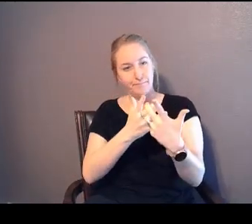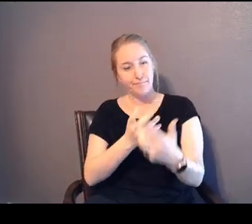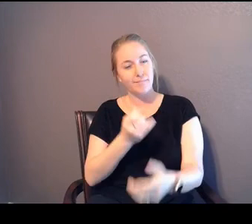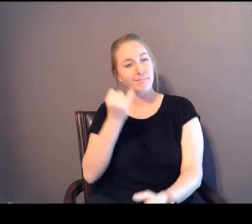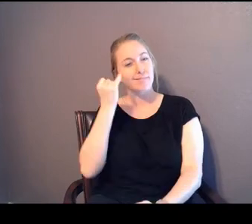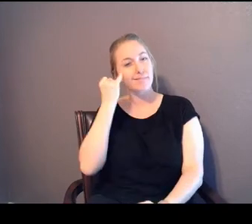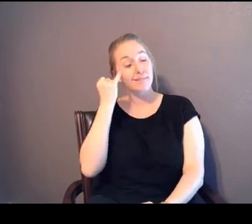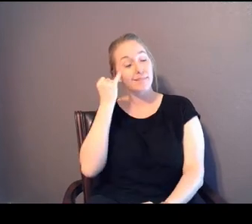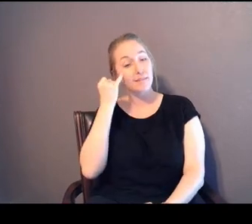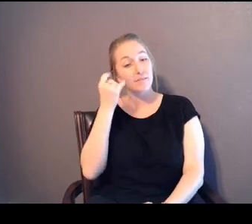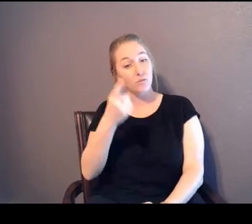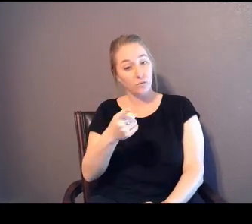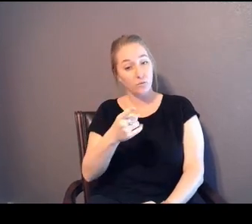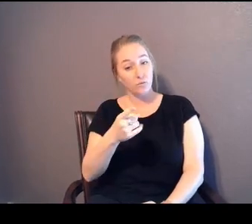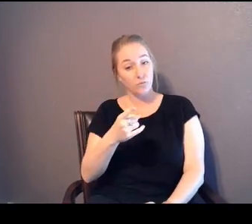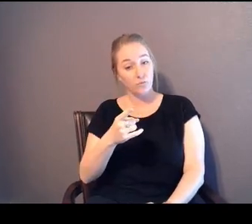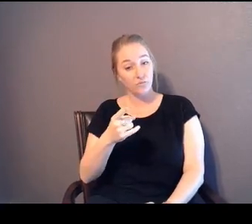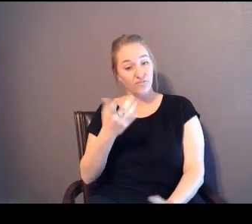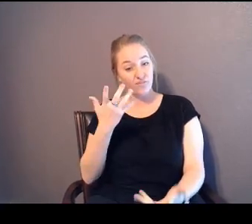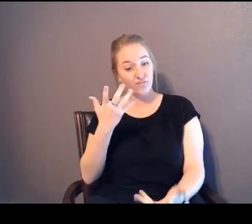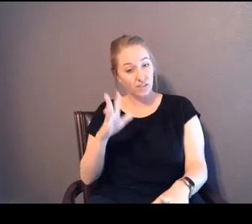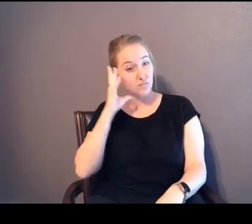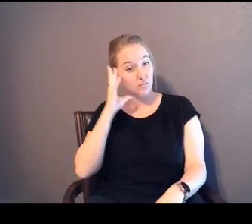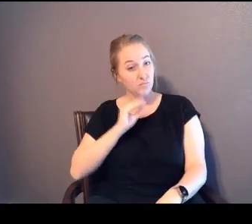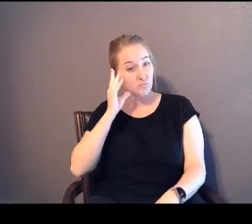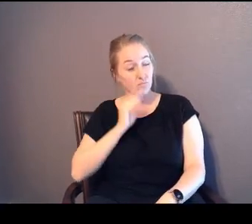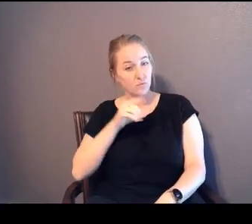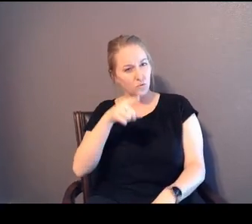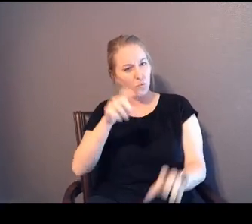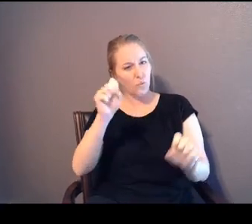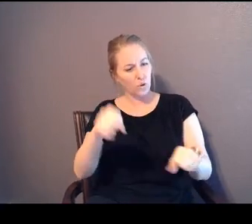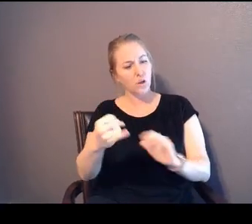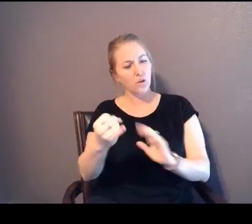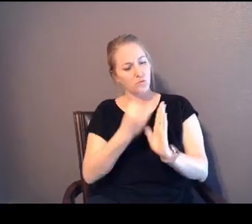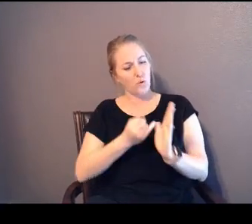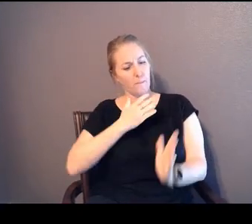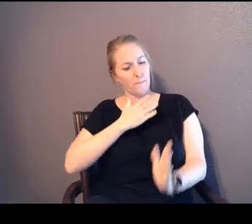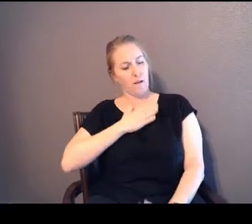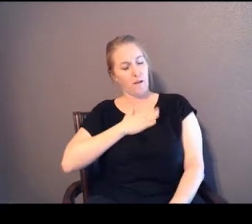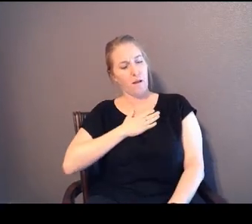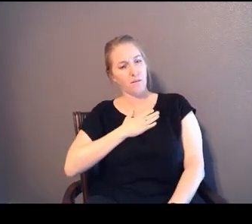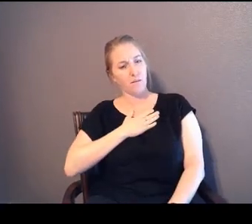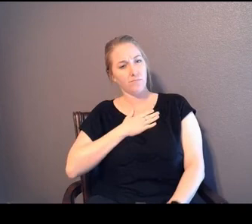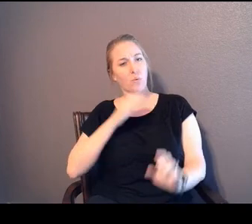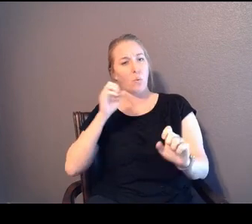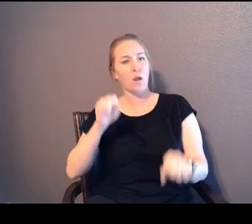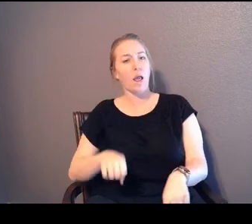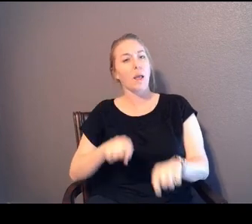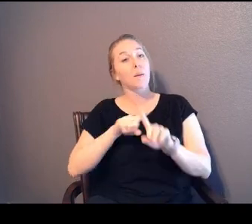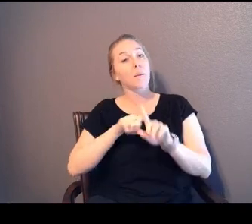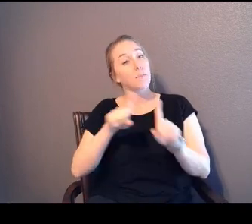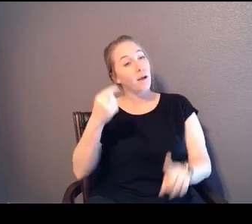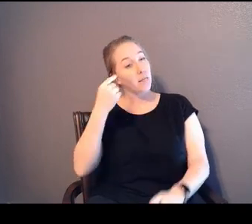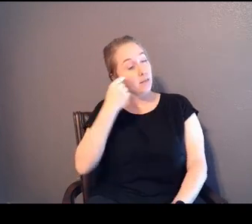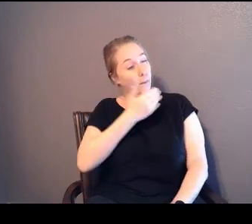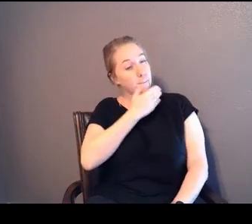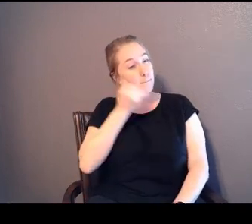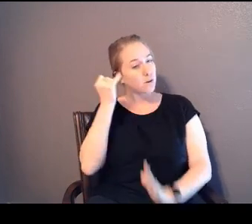home, you can draw my plants, but it's going to be much better for you to draw your own